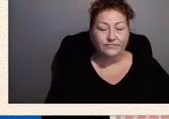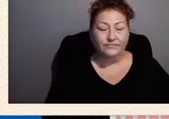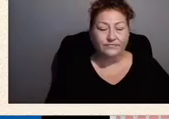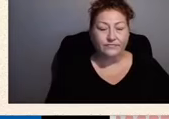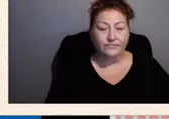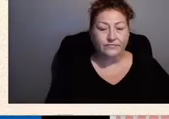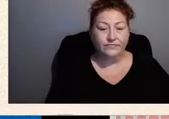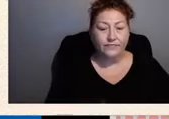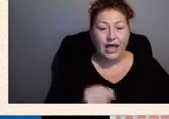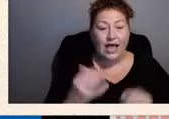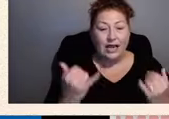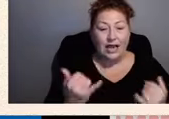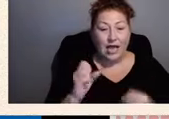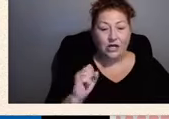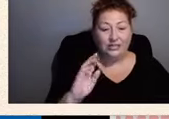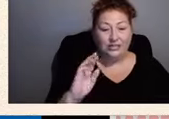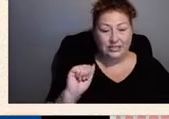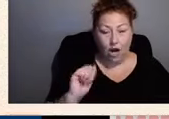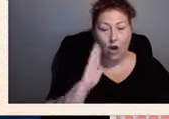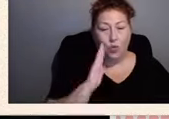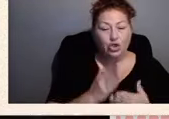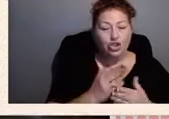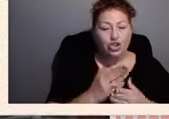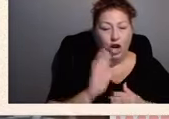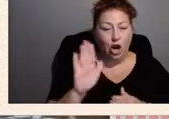Sarah is going to share her perspective.